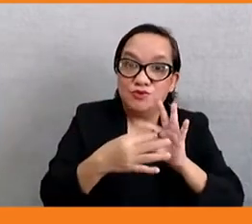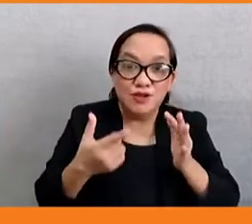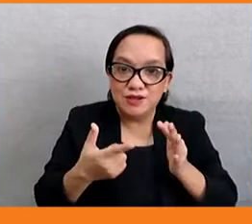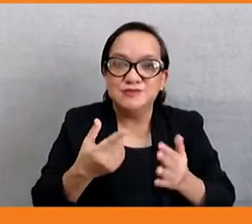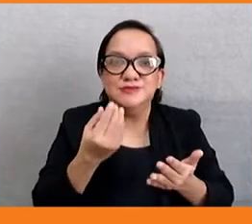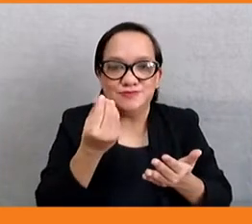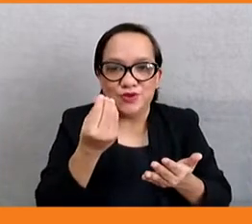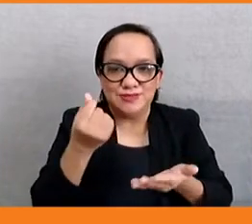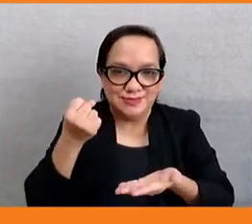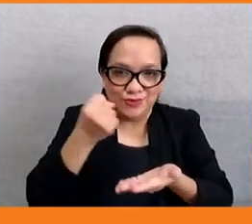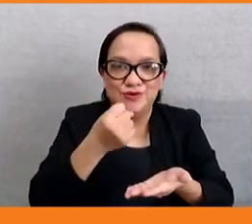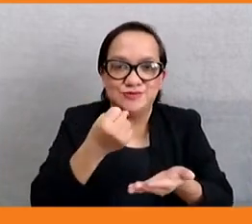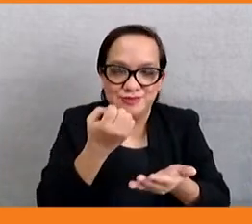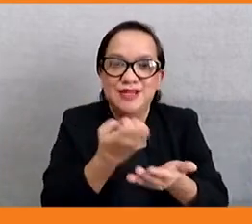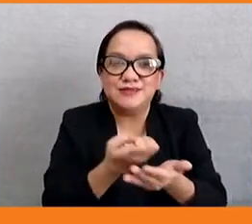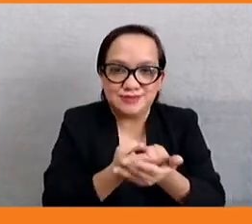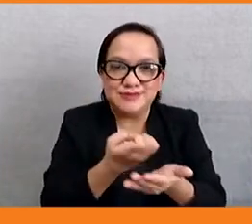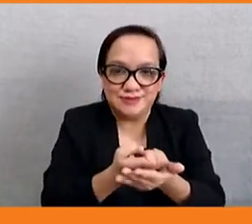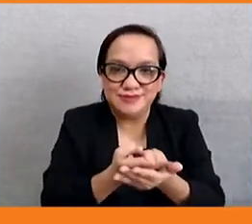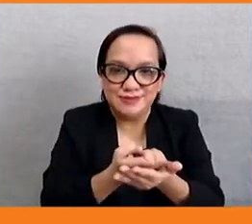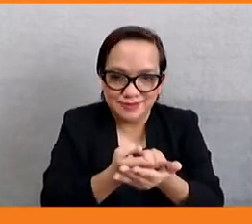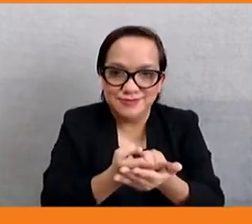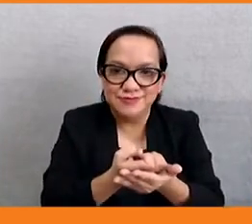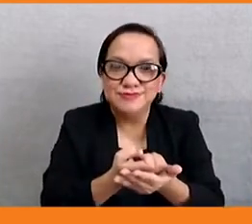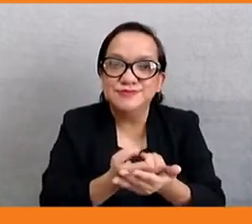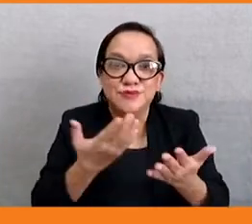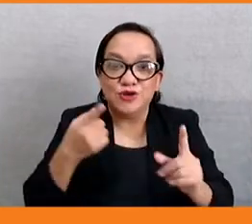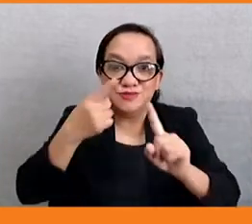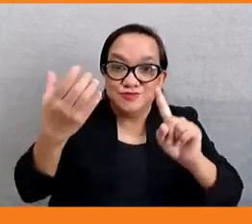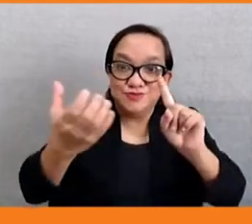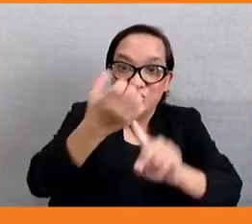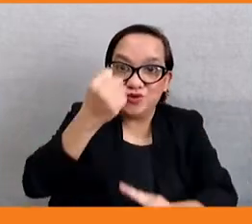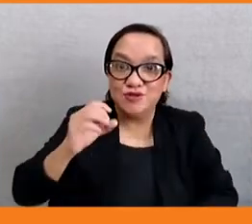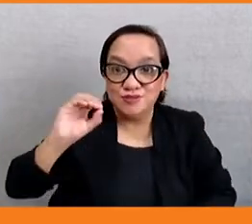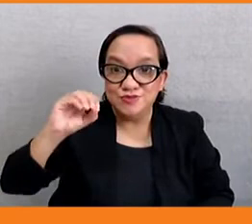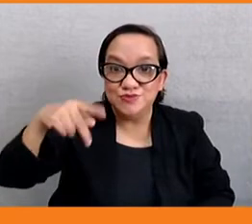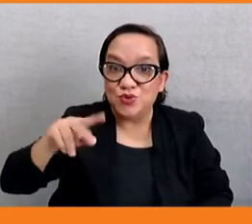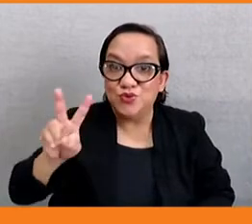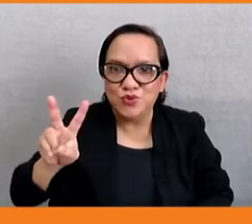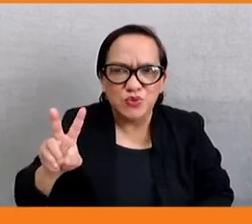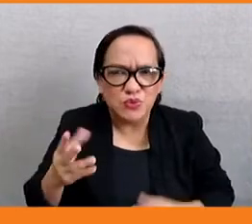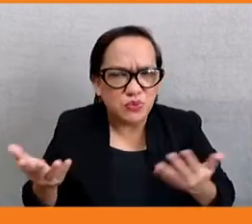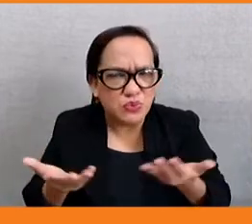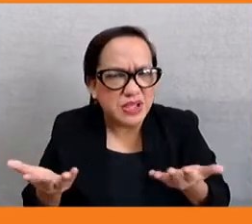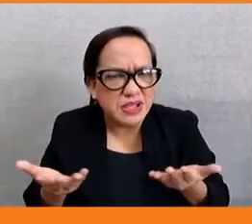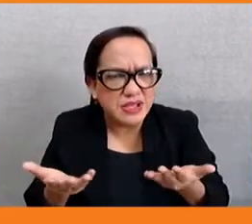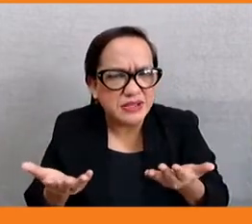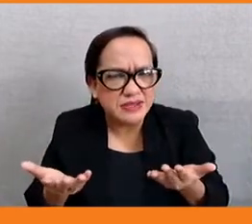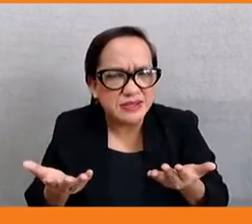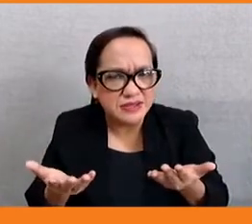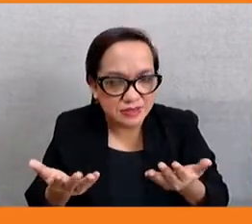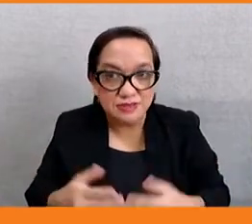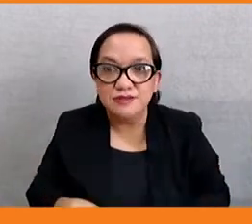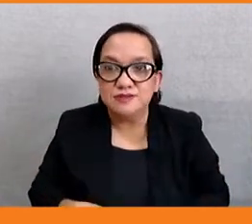agenda, OP2 is one of only two OPs alongside OP3 on climate change, with specific